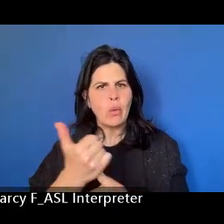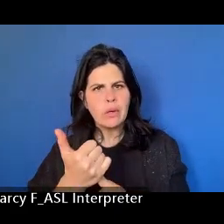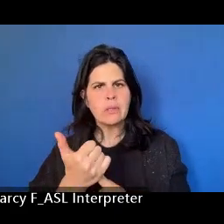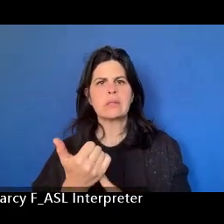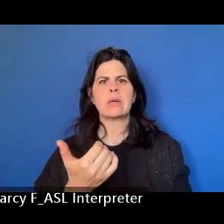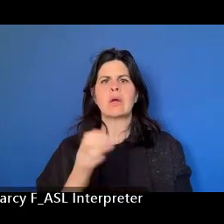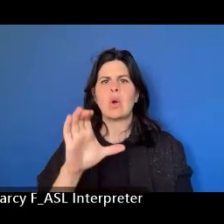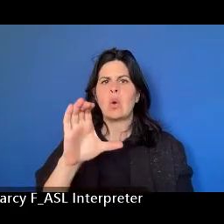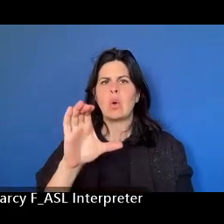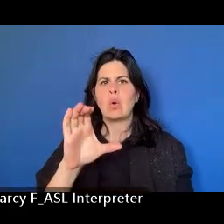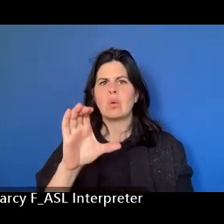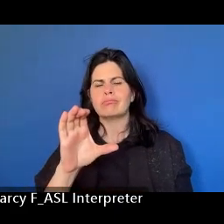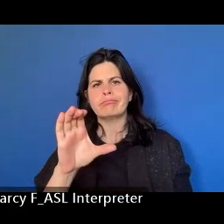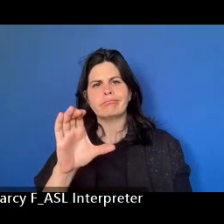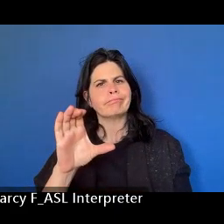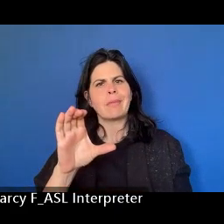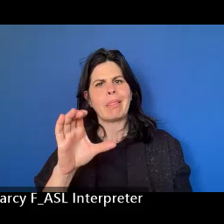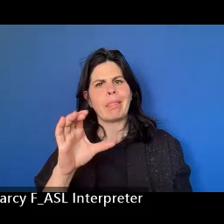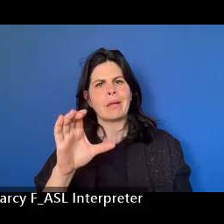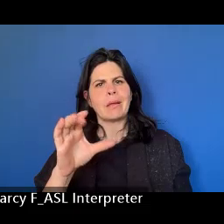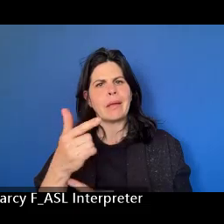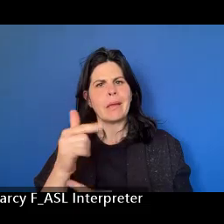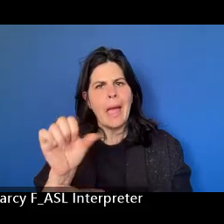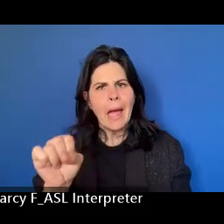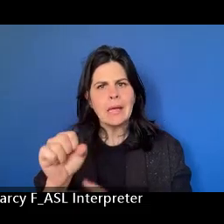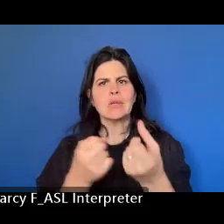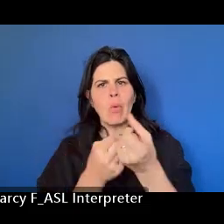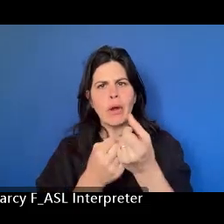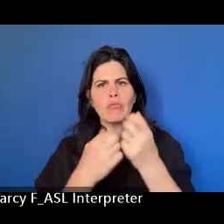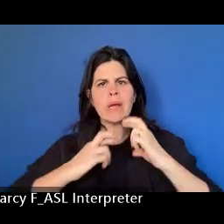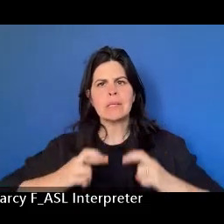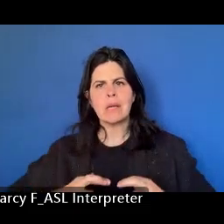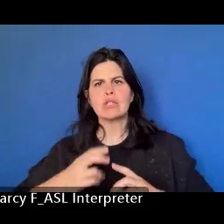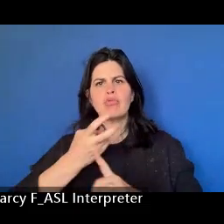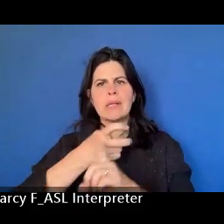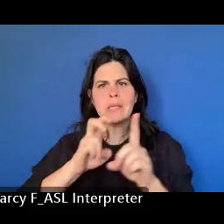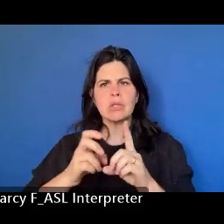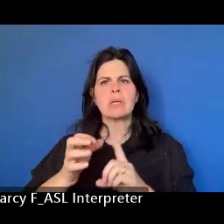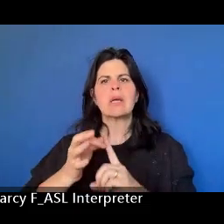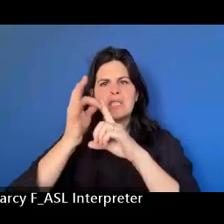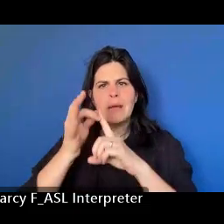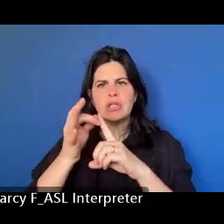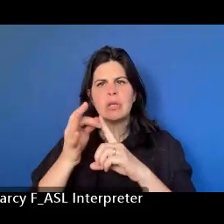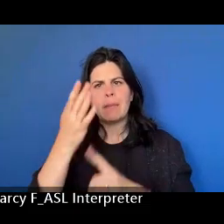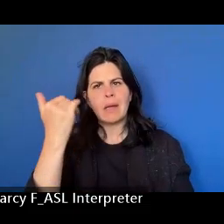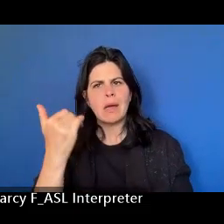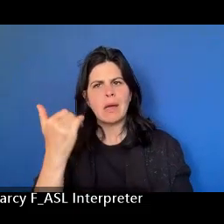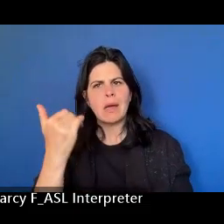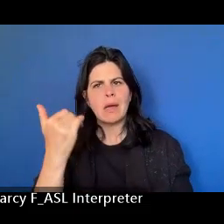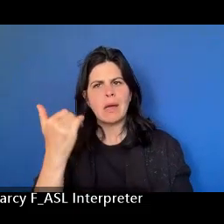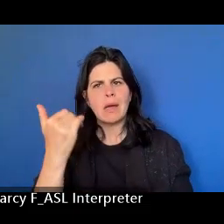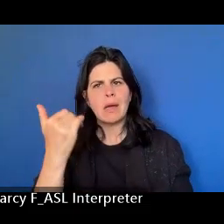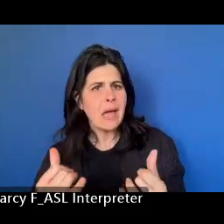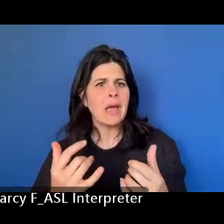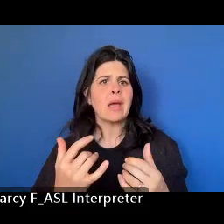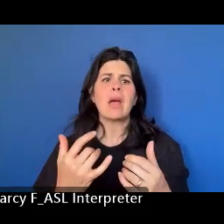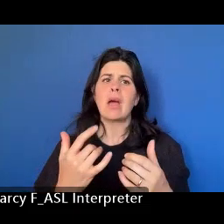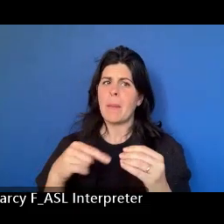especially since a lot of the comments today are around affordability and the unknown of having to fund the transition to electric